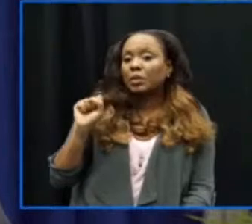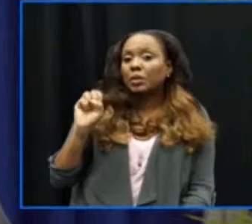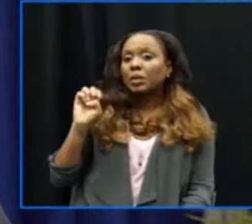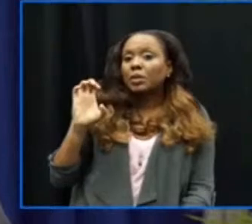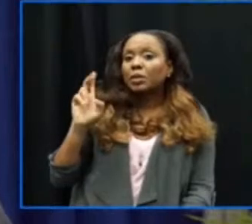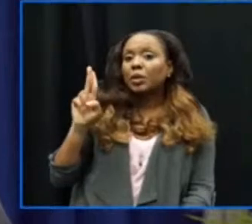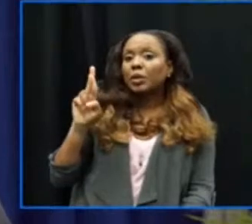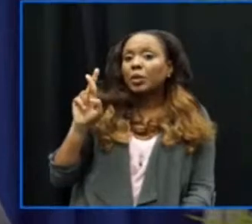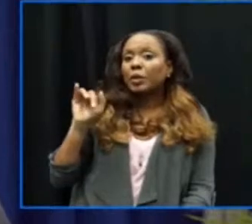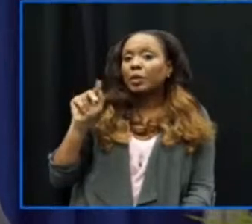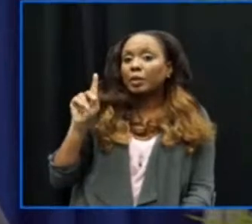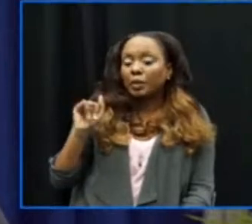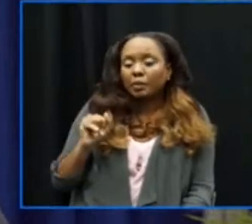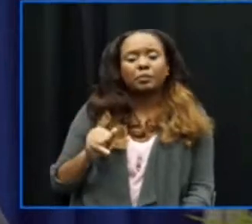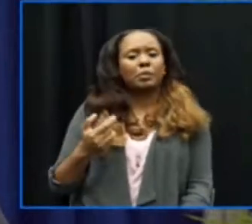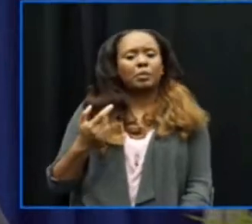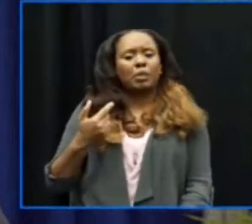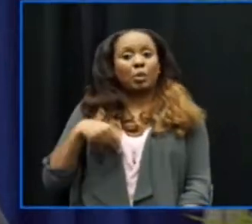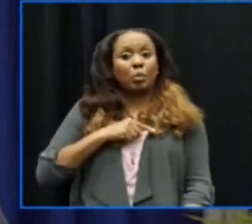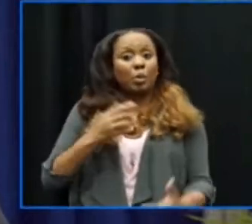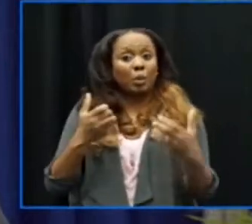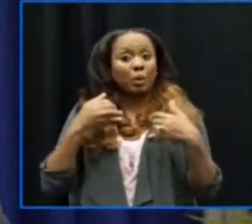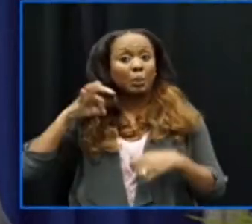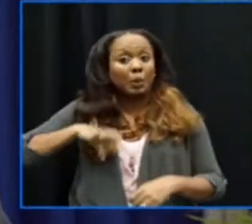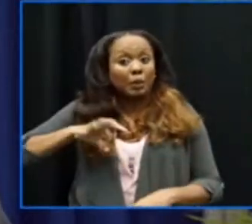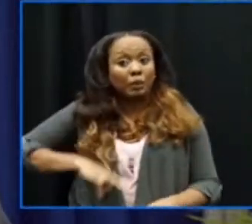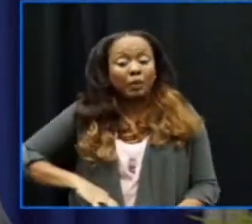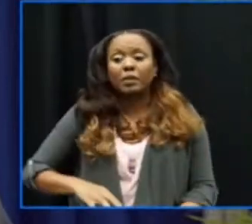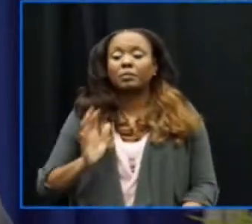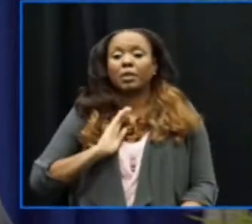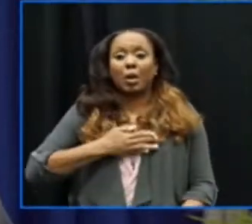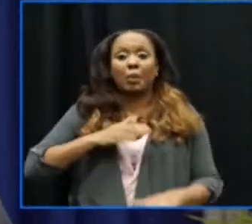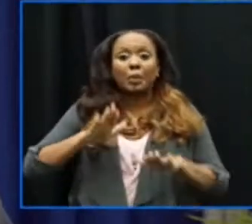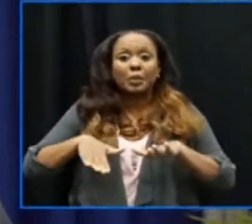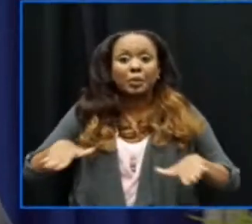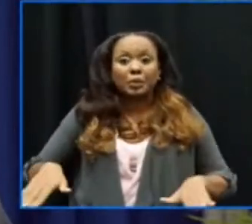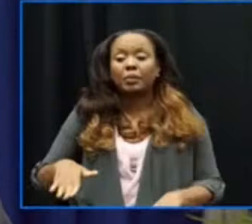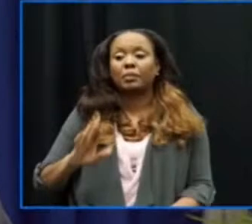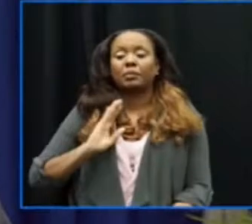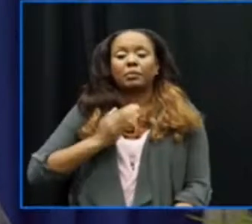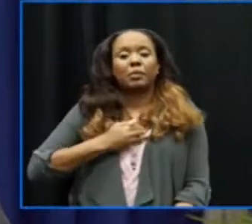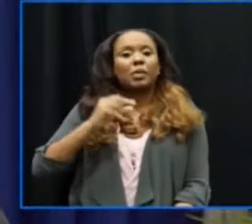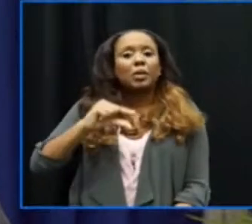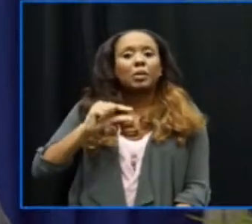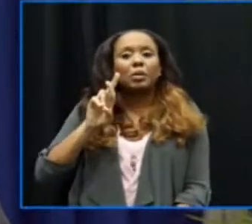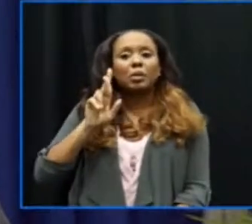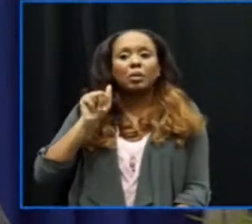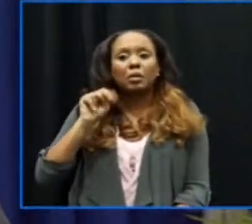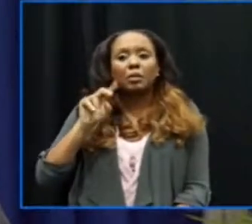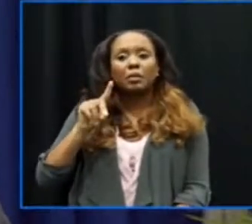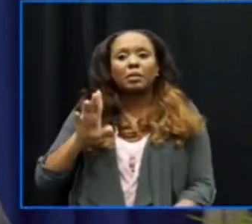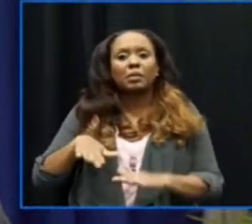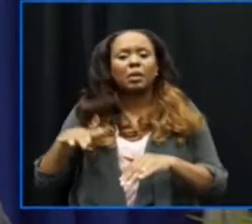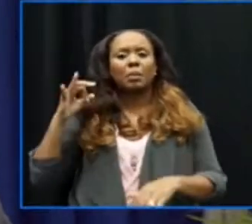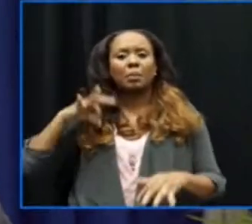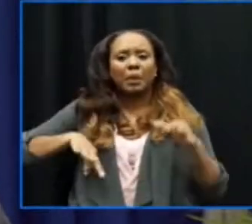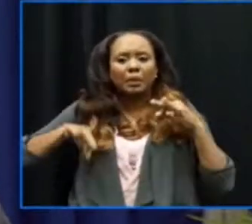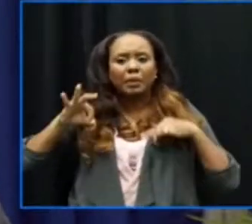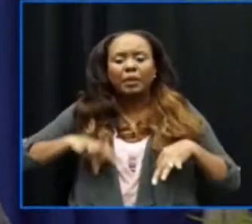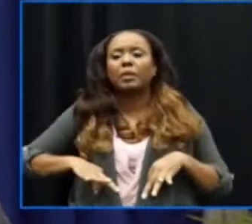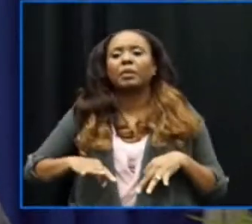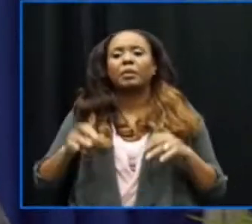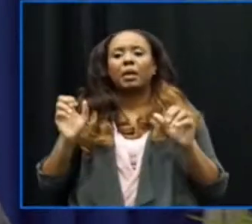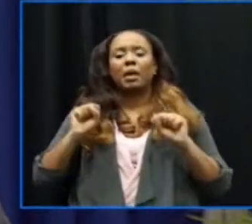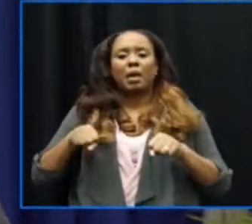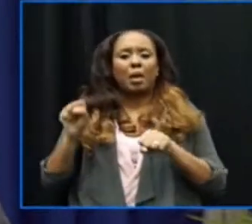It is to ensure that our children can benefit. It is to ensure that our grandchildren can benefit. We can do it together. We need to hear from